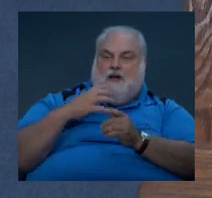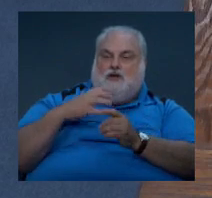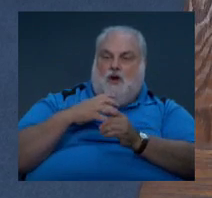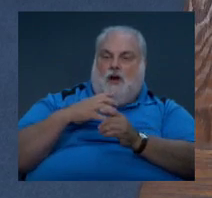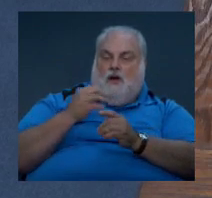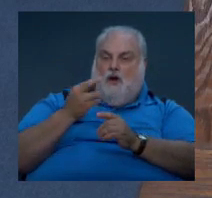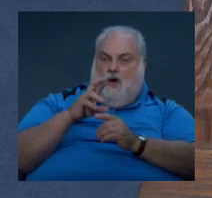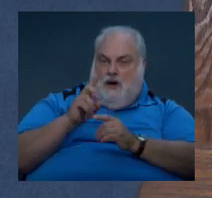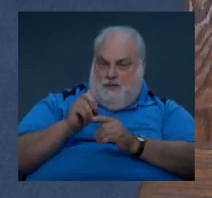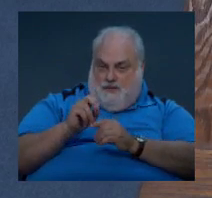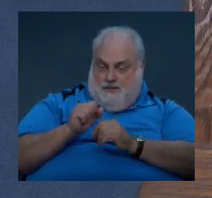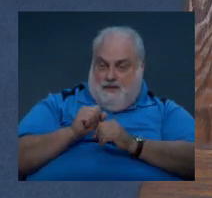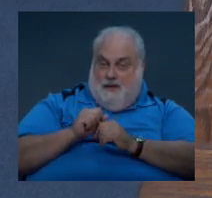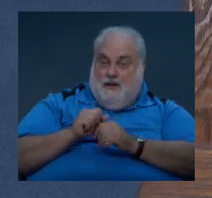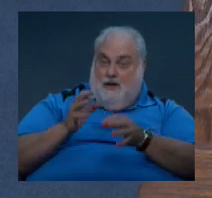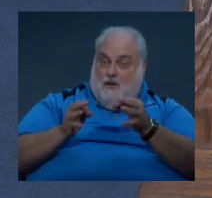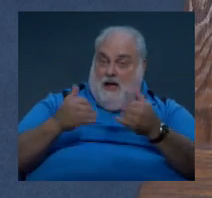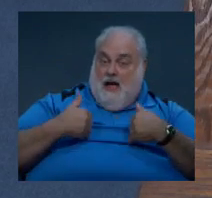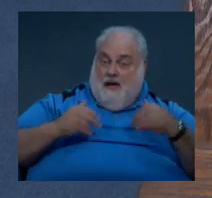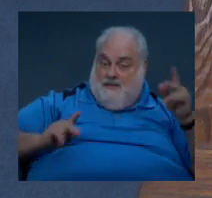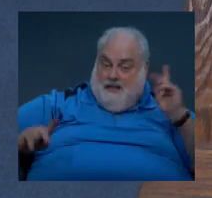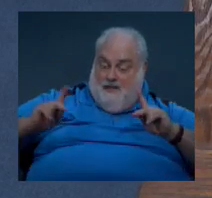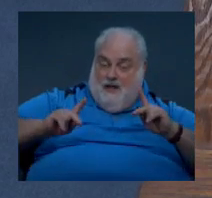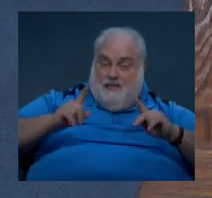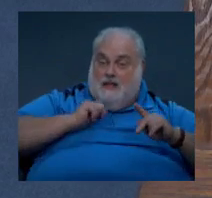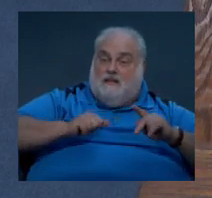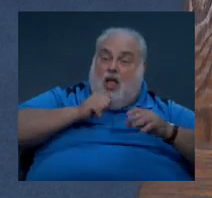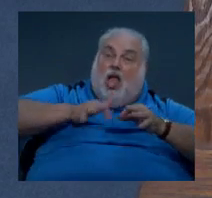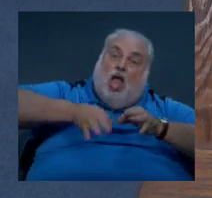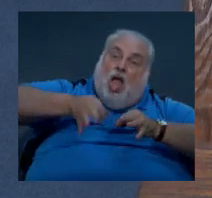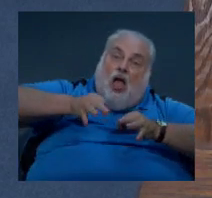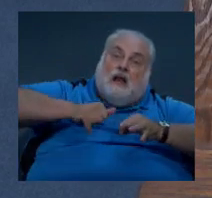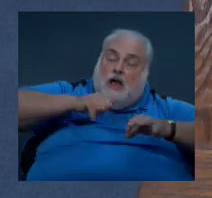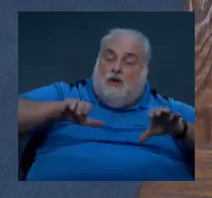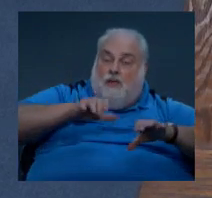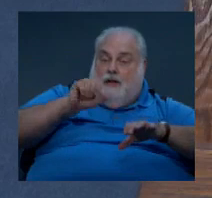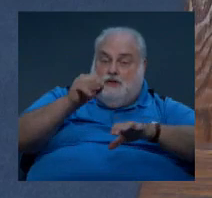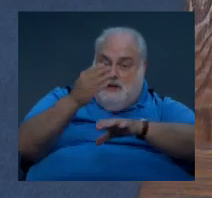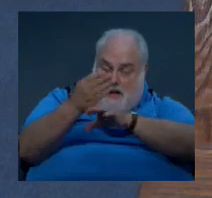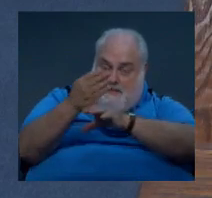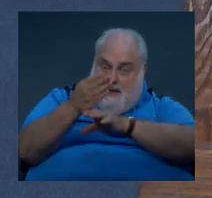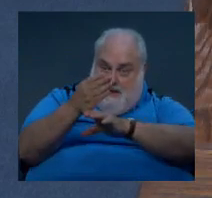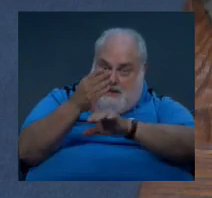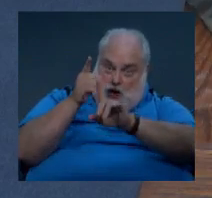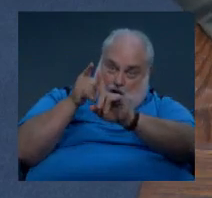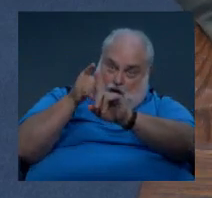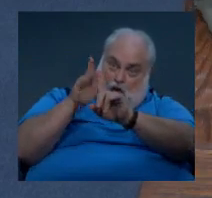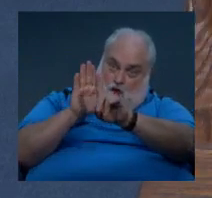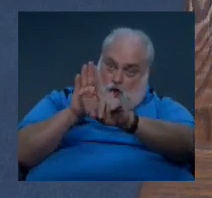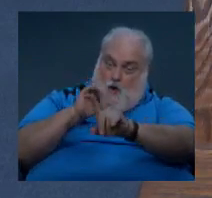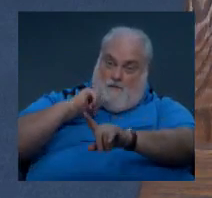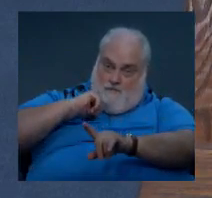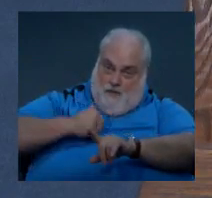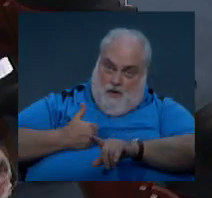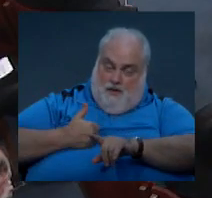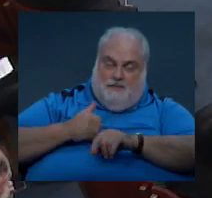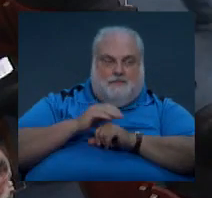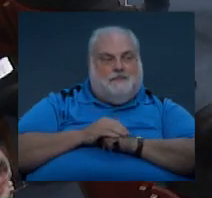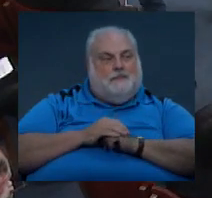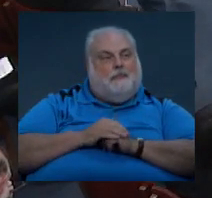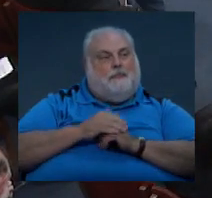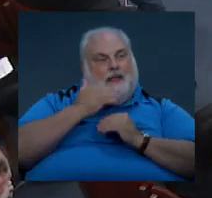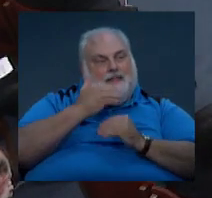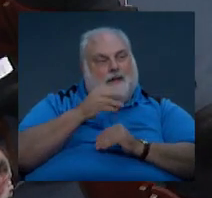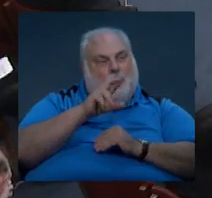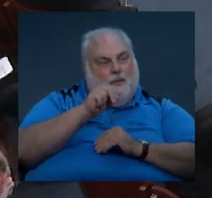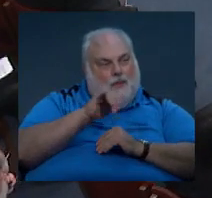of the records. So if you have staff that are negligent and not doing their jobs, it's going to come back on you. Thank you for your time. Thank you so much,